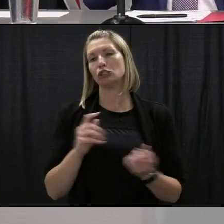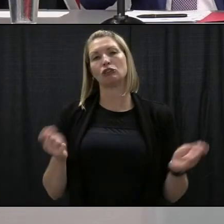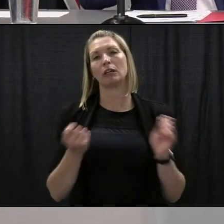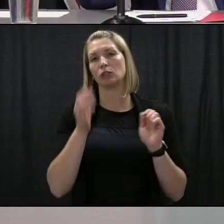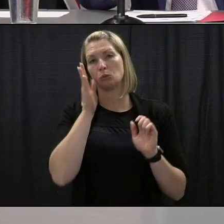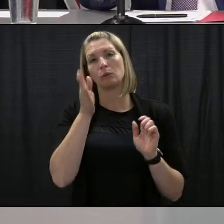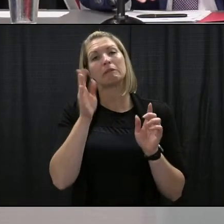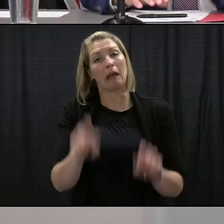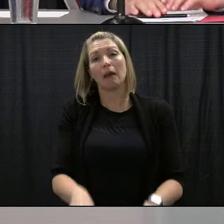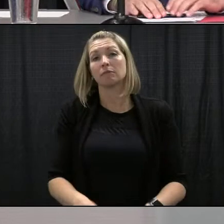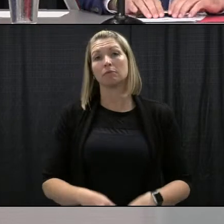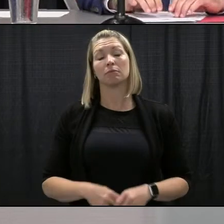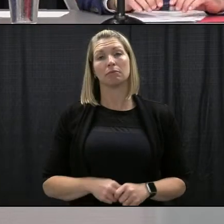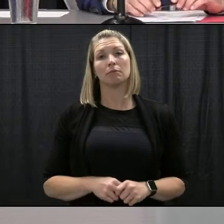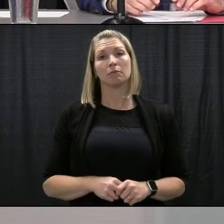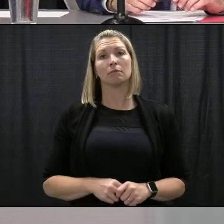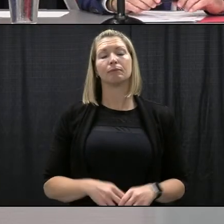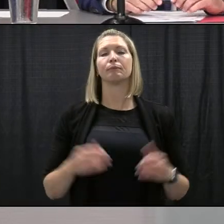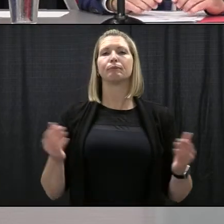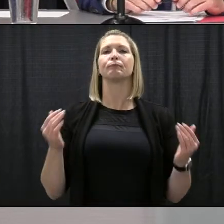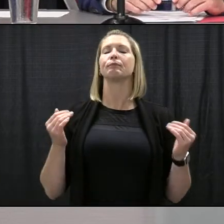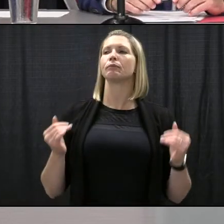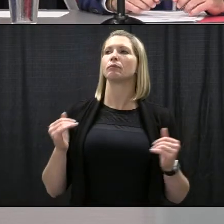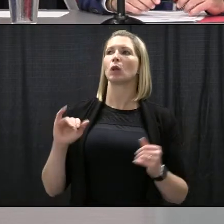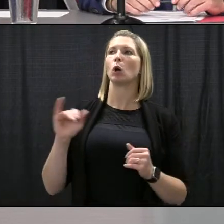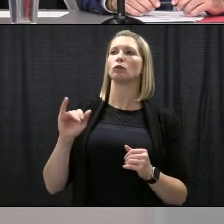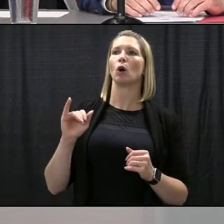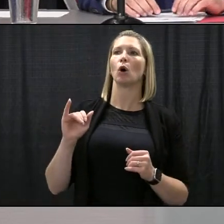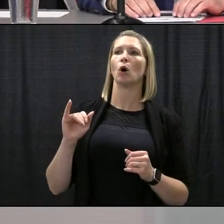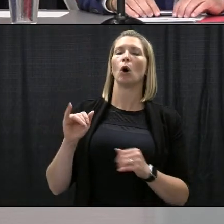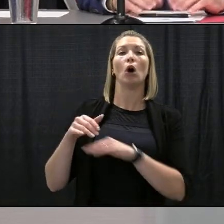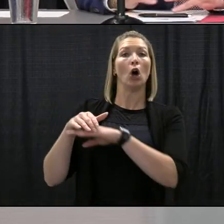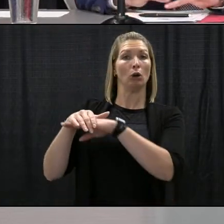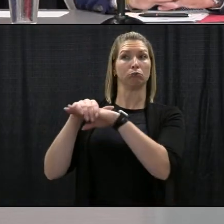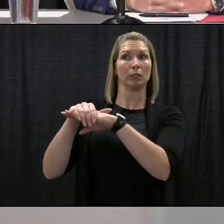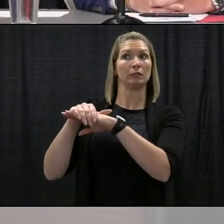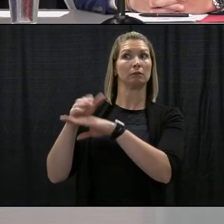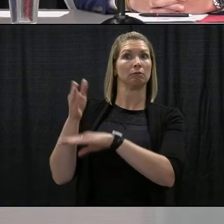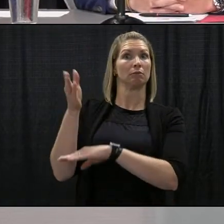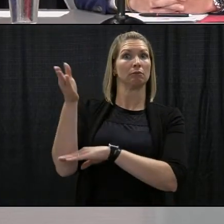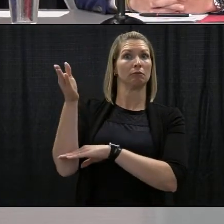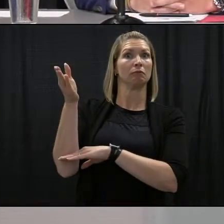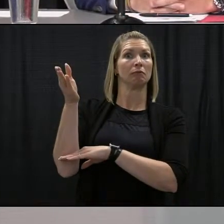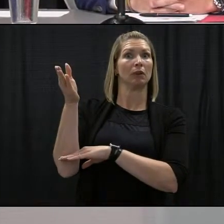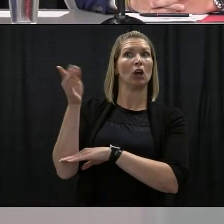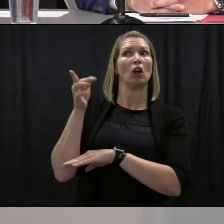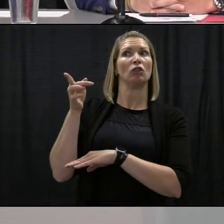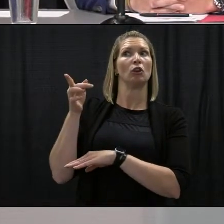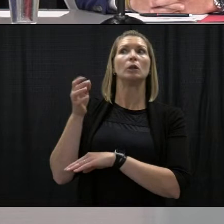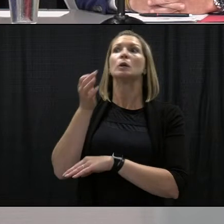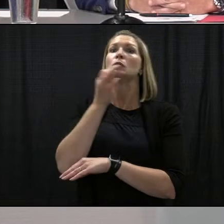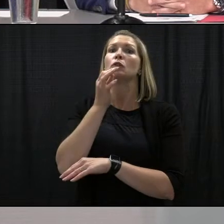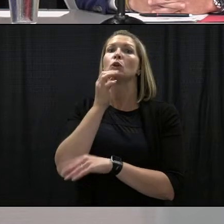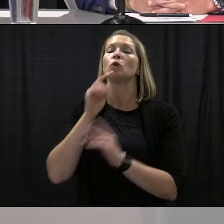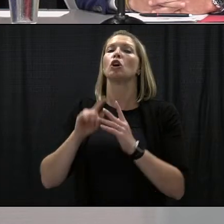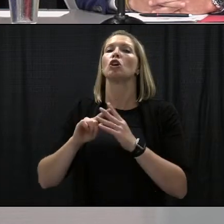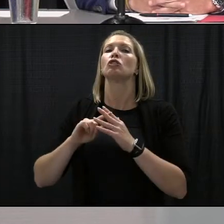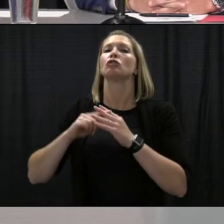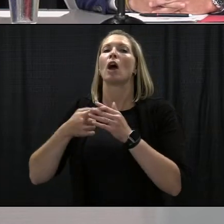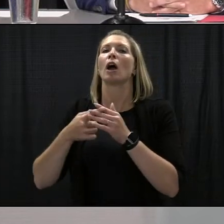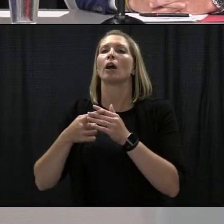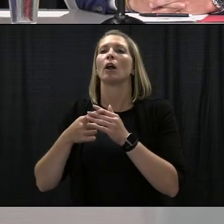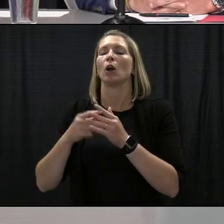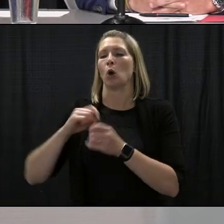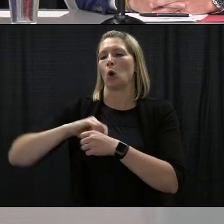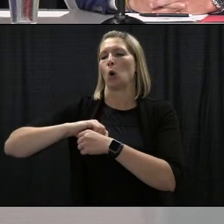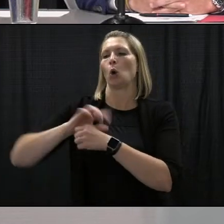And some jurisdictions, Britain, or some countries, Britain, for example, are preparing to administer COVID booster shots to vulnerable